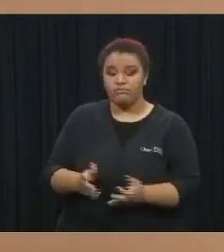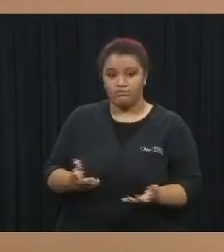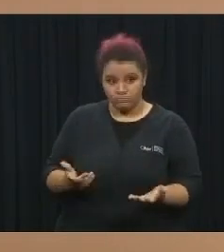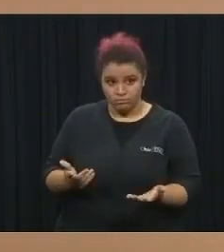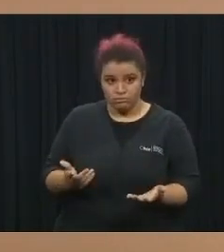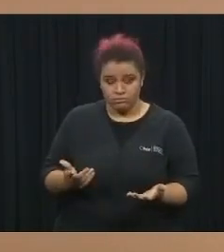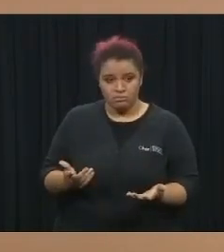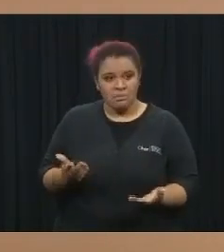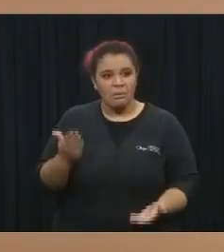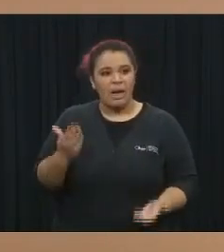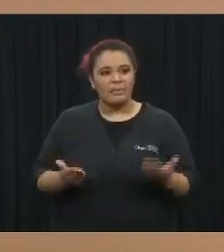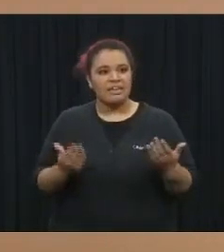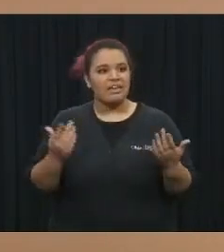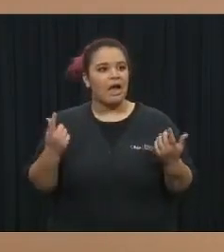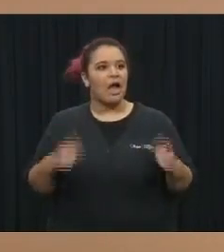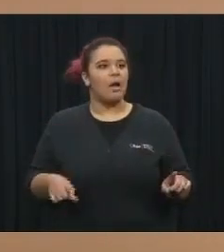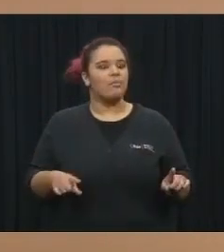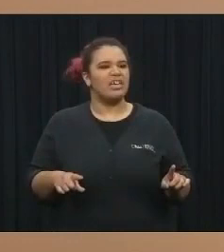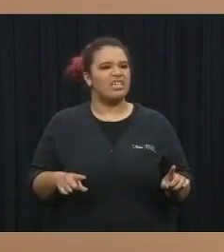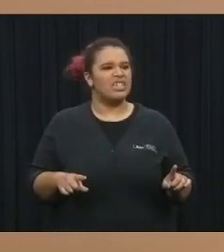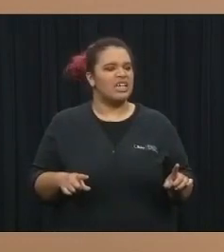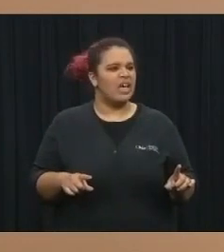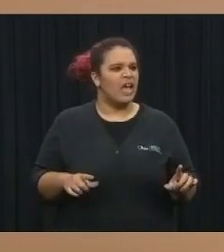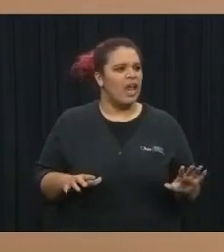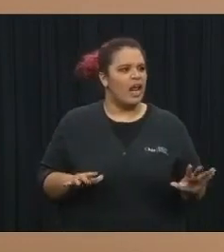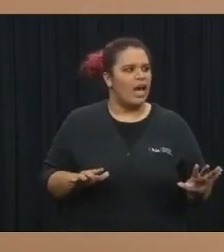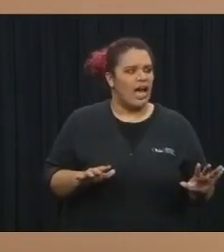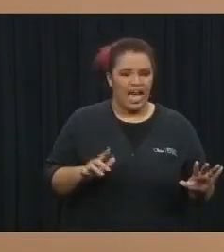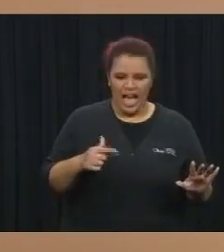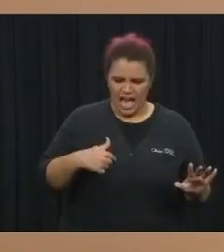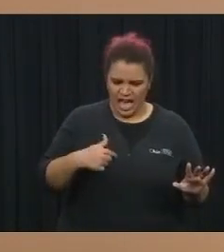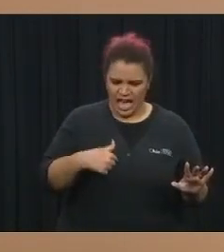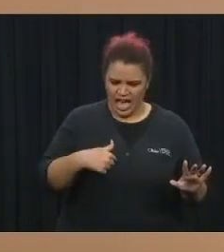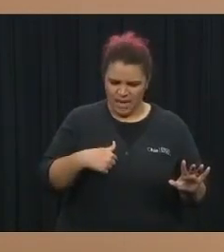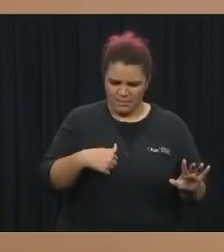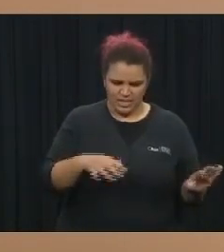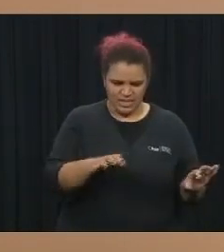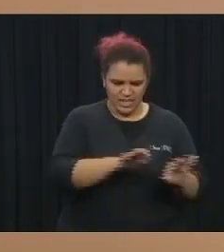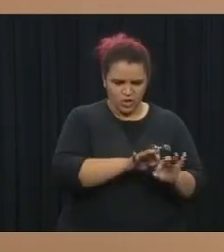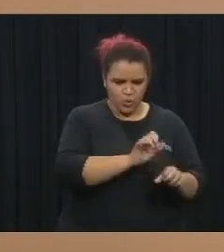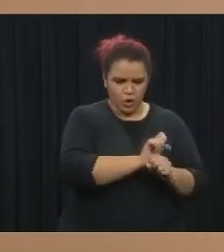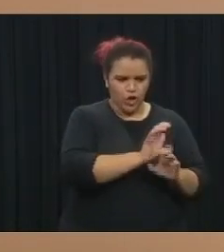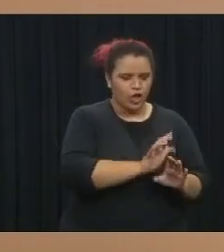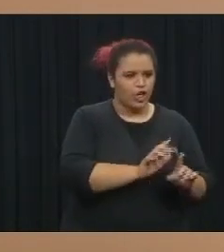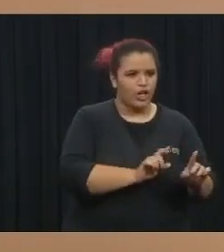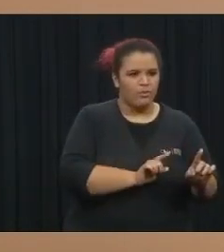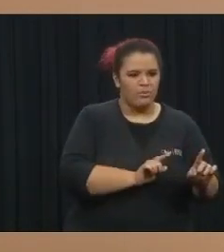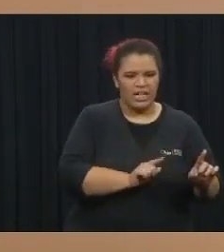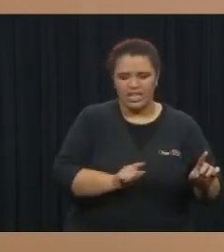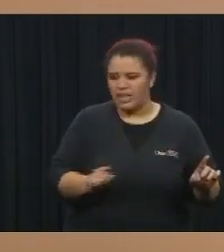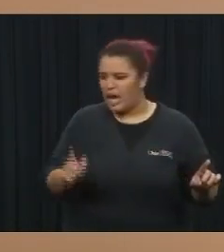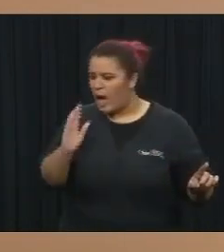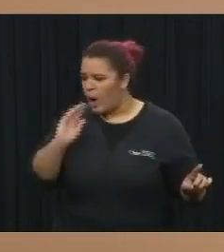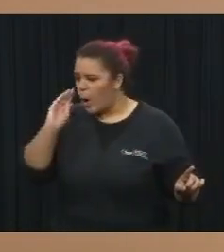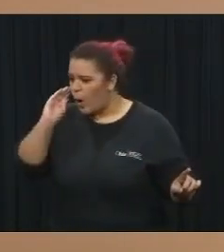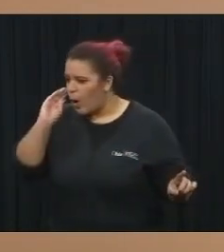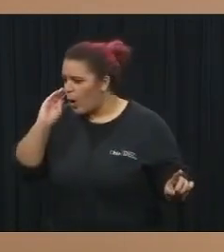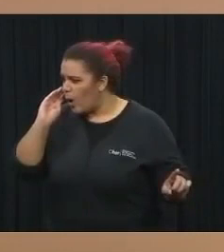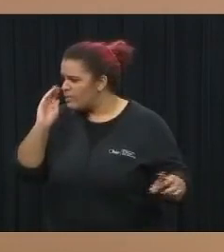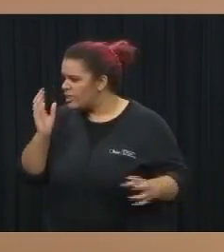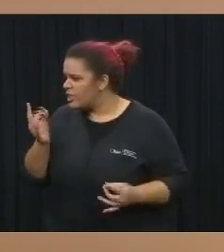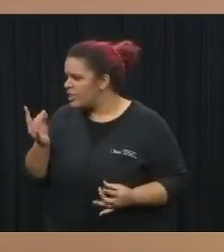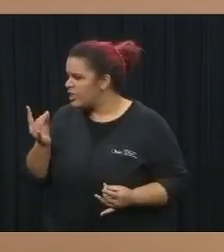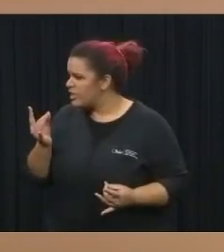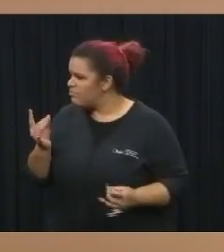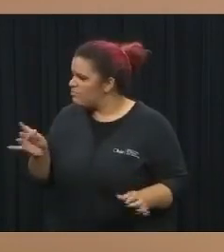worker, where your home situation is something that you have to weigh and talk to your employer about that puts